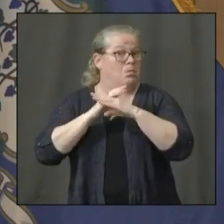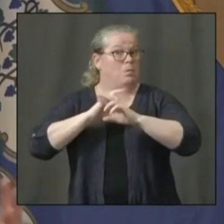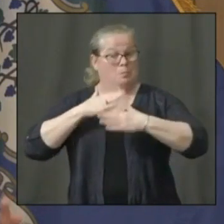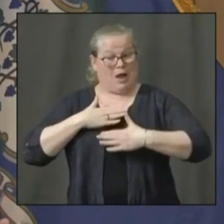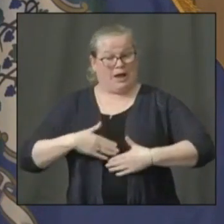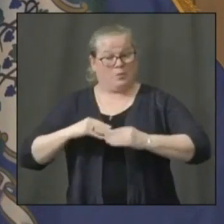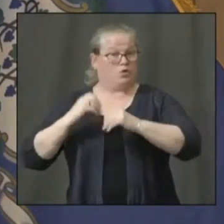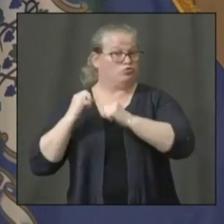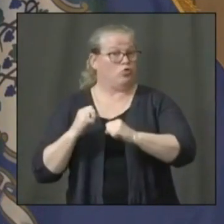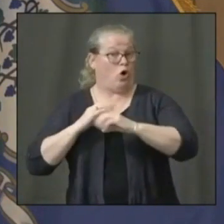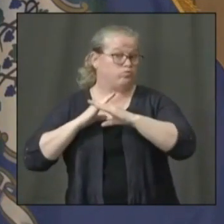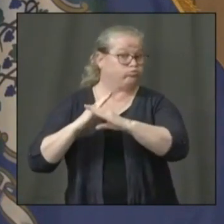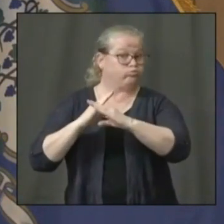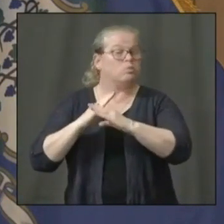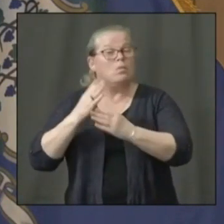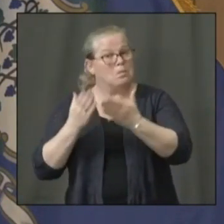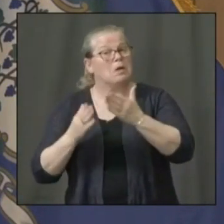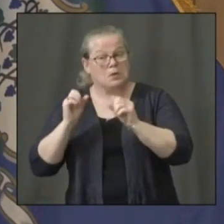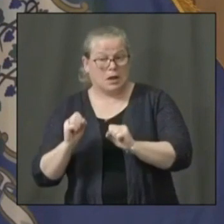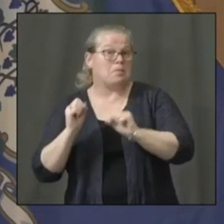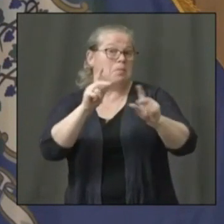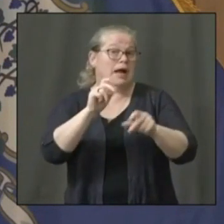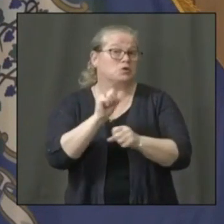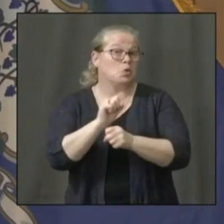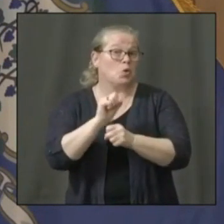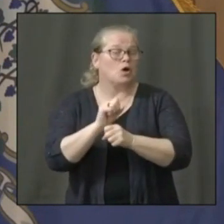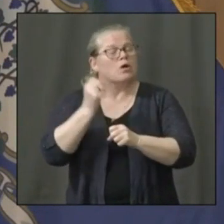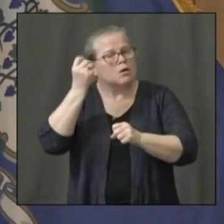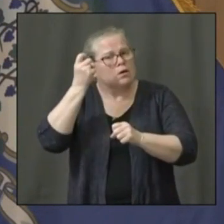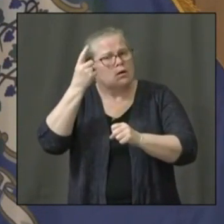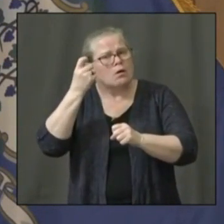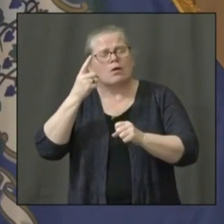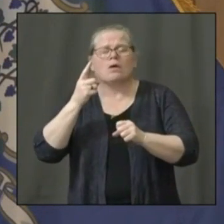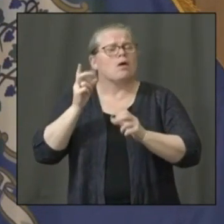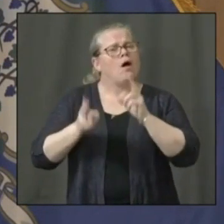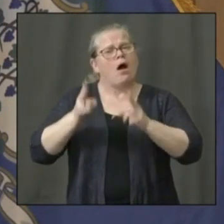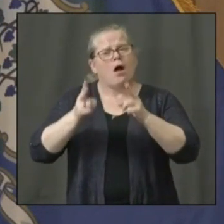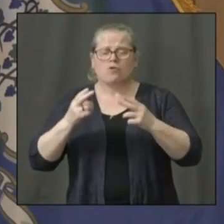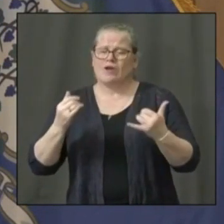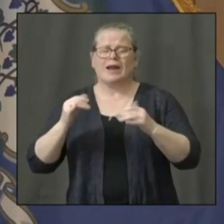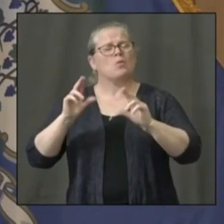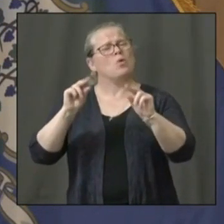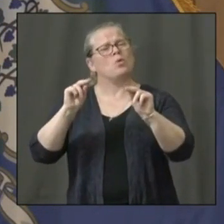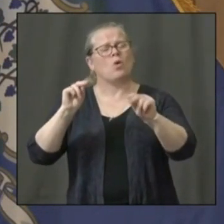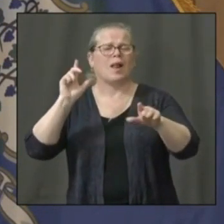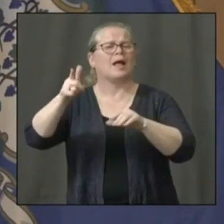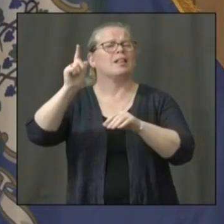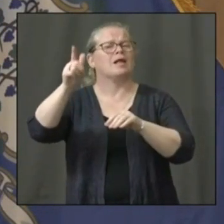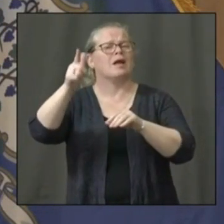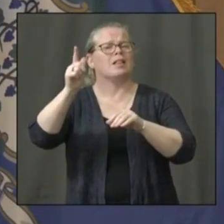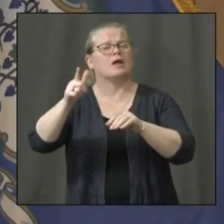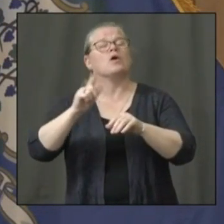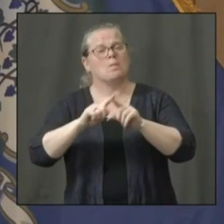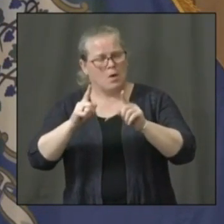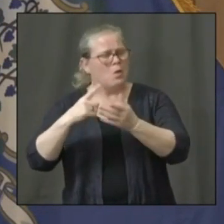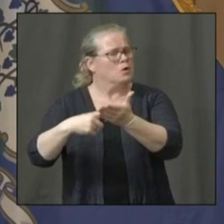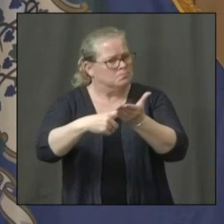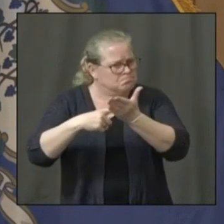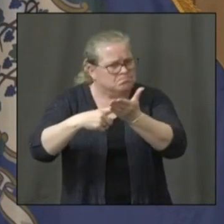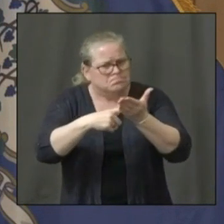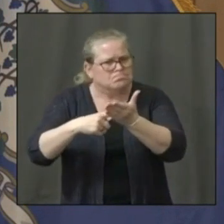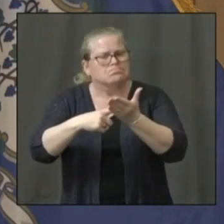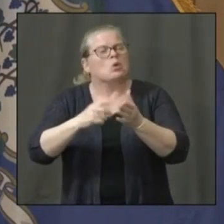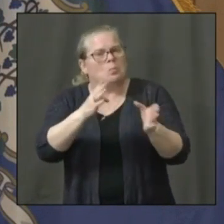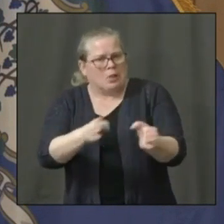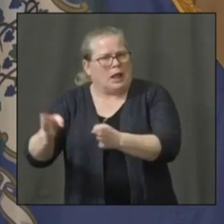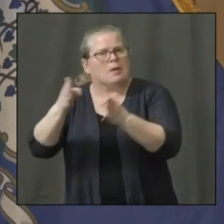what we're going to do together on a group basis. And we want to do this soon so we can start rolling out our testing protocol.